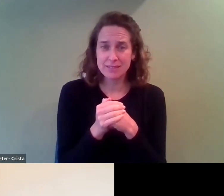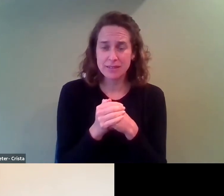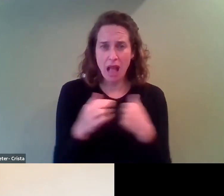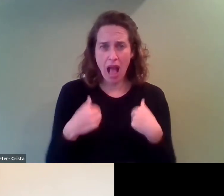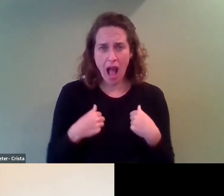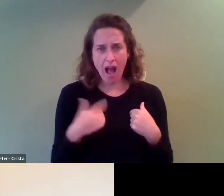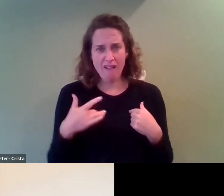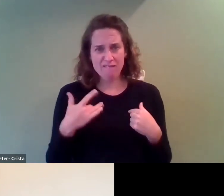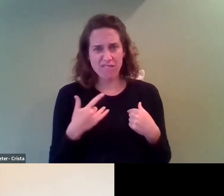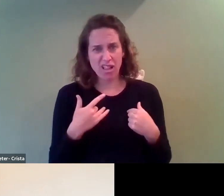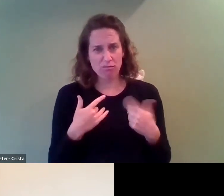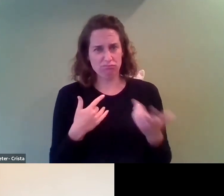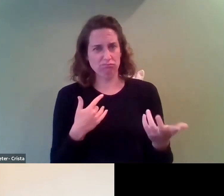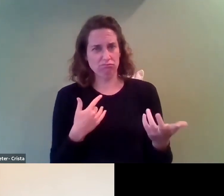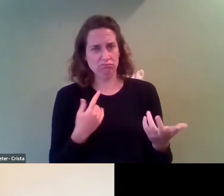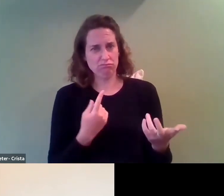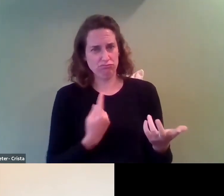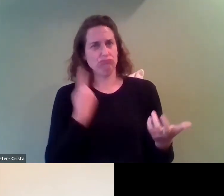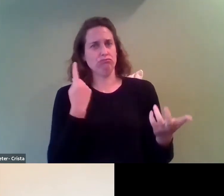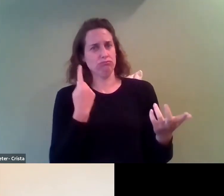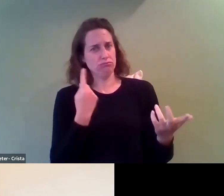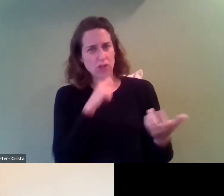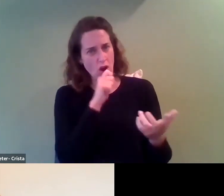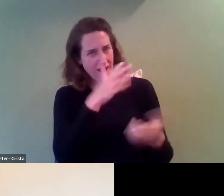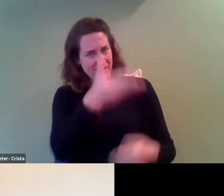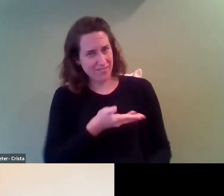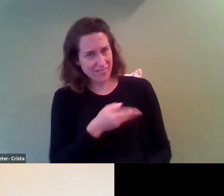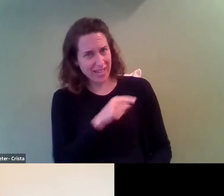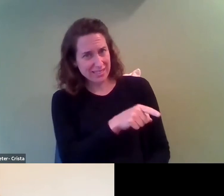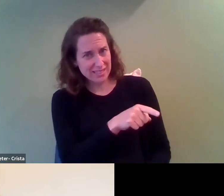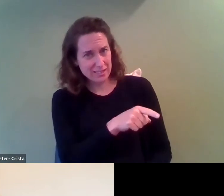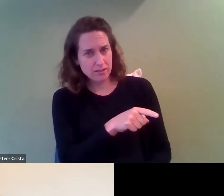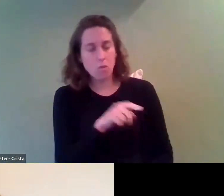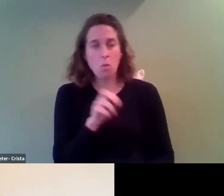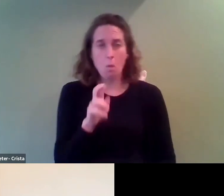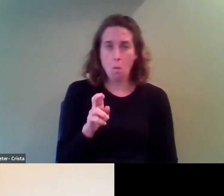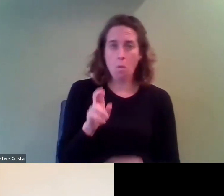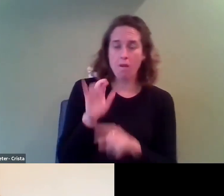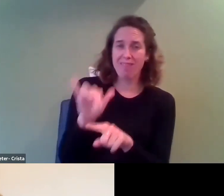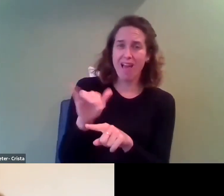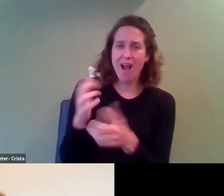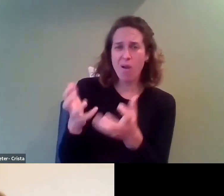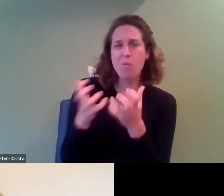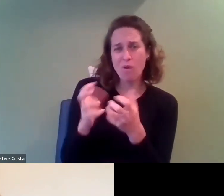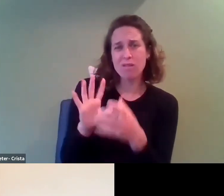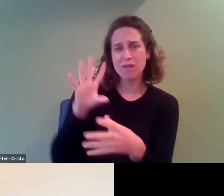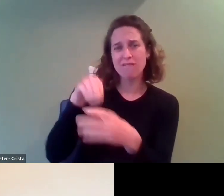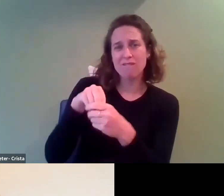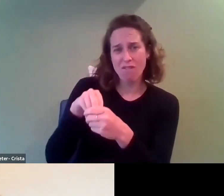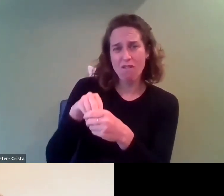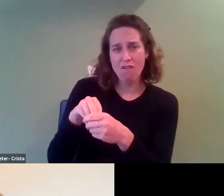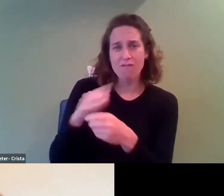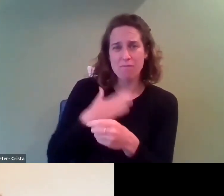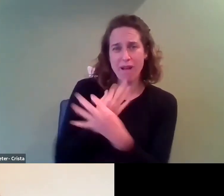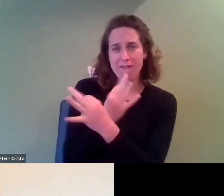out of something that's happening now, but am I longing for something I used to be able to do and was part of my freedom and was part of